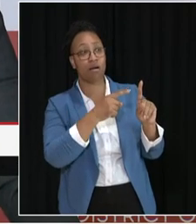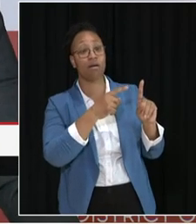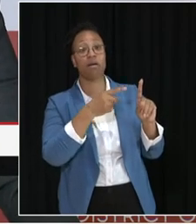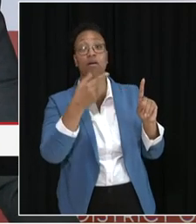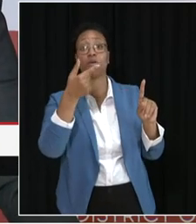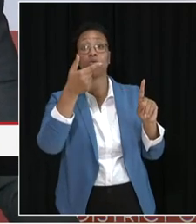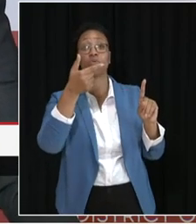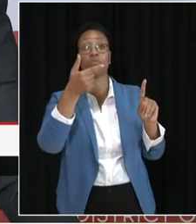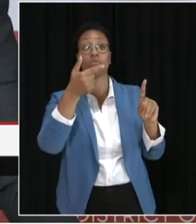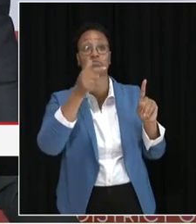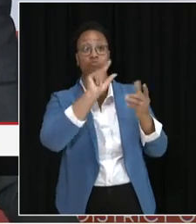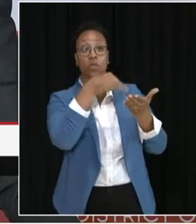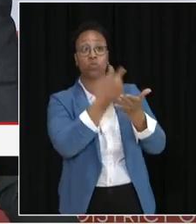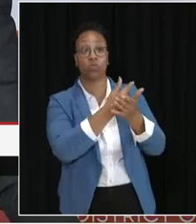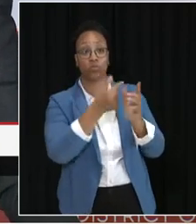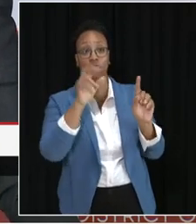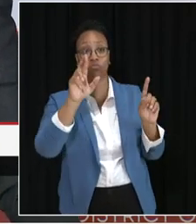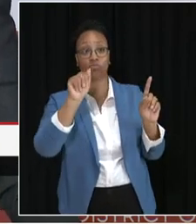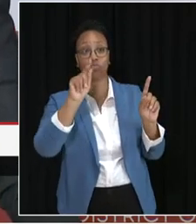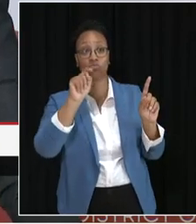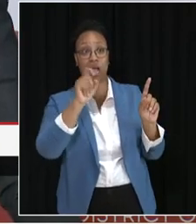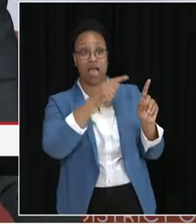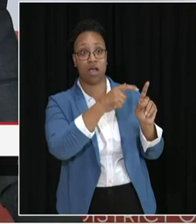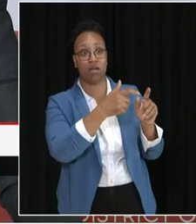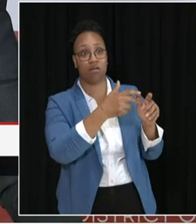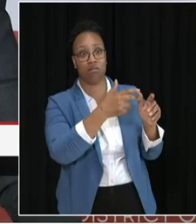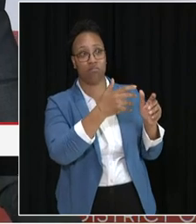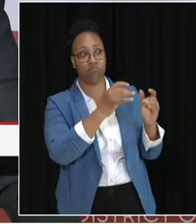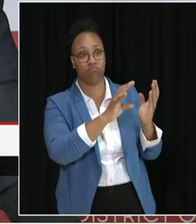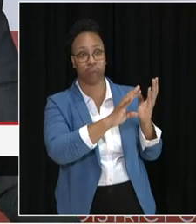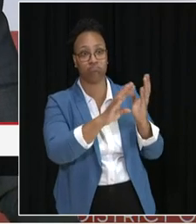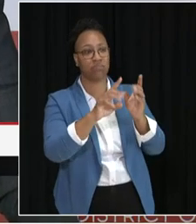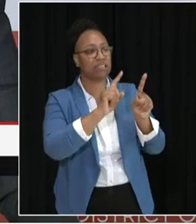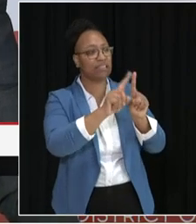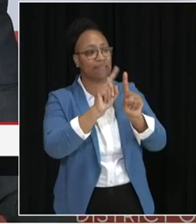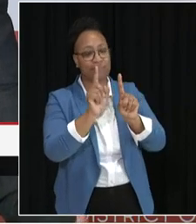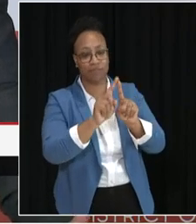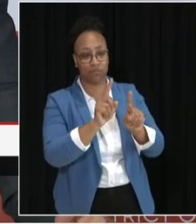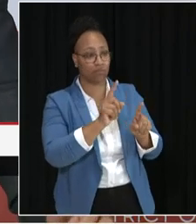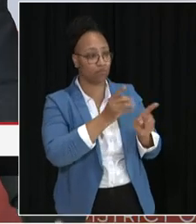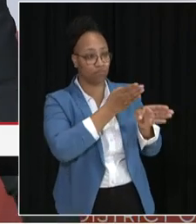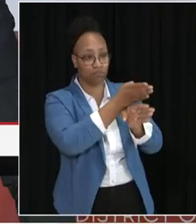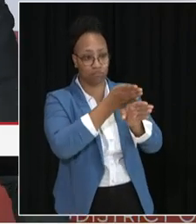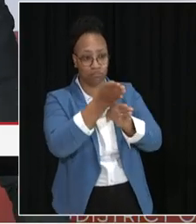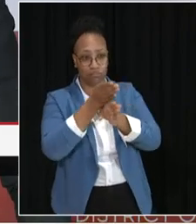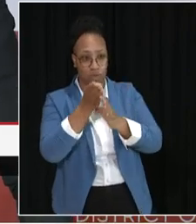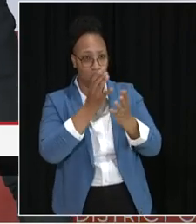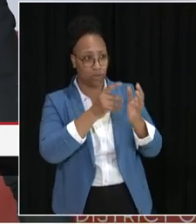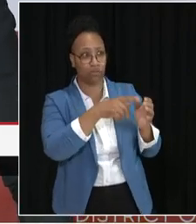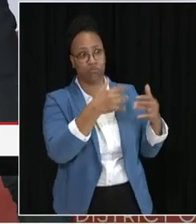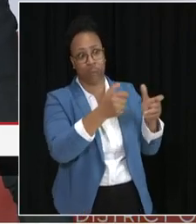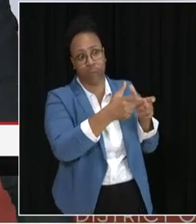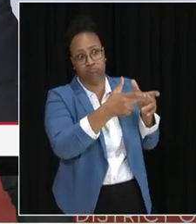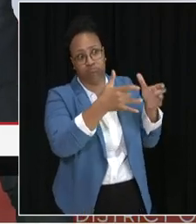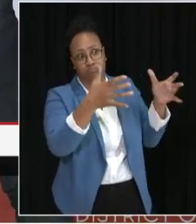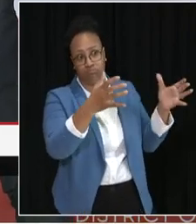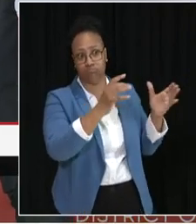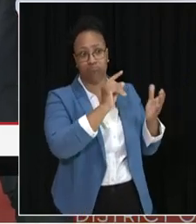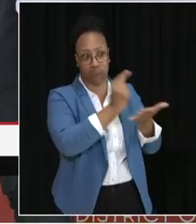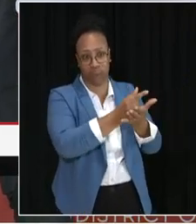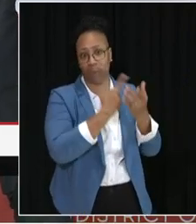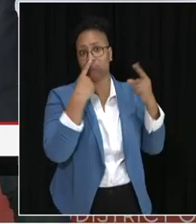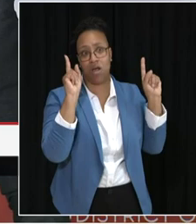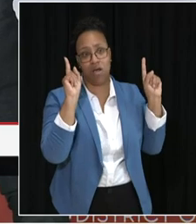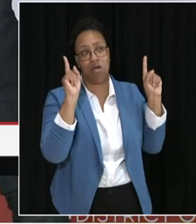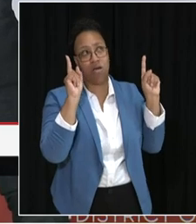all forms of the art, and that is the vision is that continues. I think what we were trying to accomplish is in response to